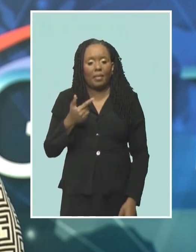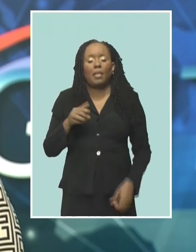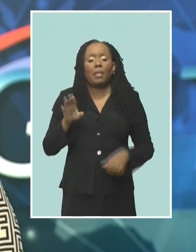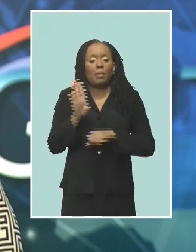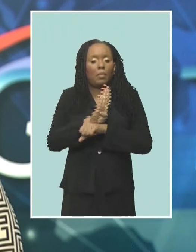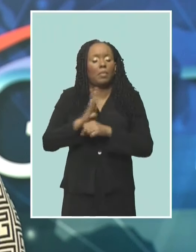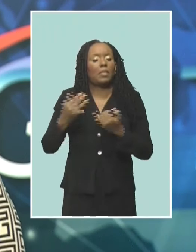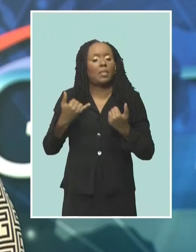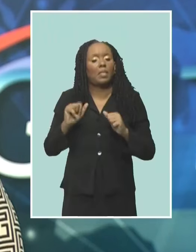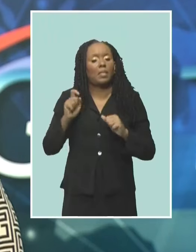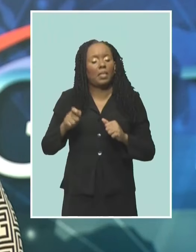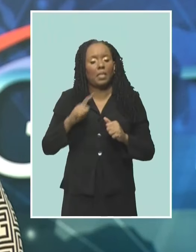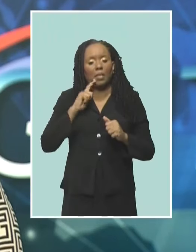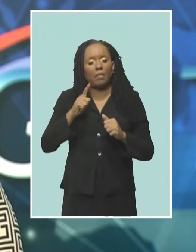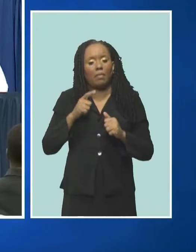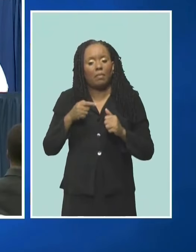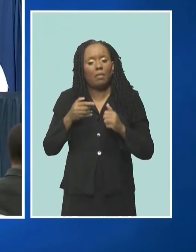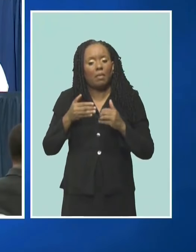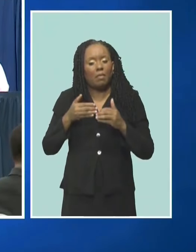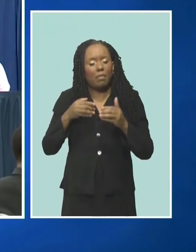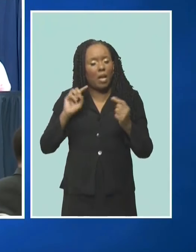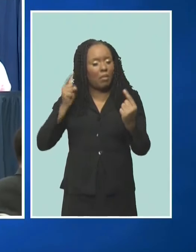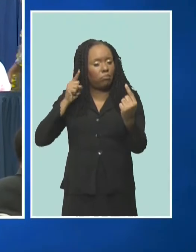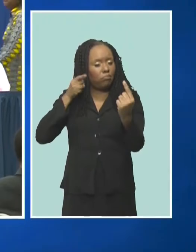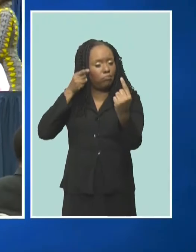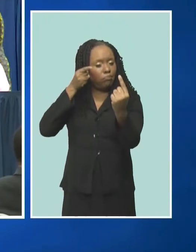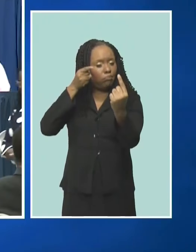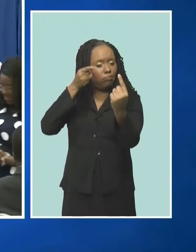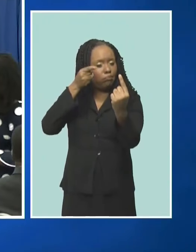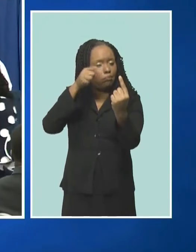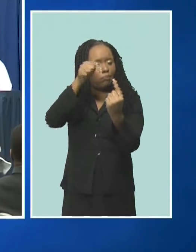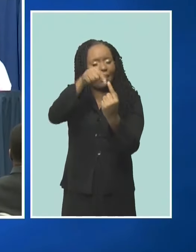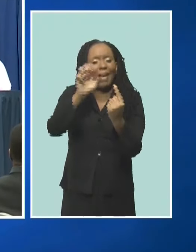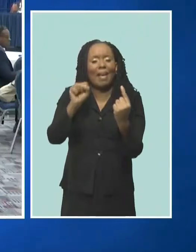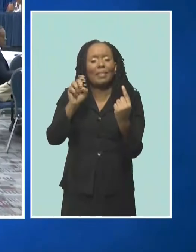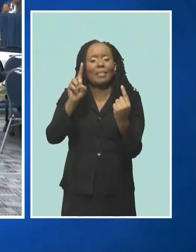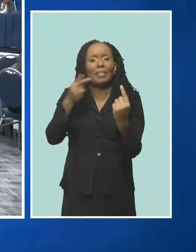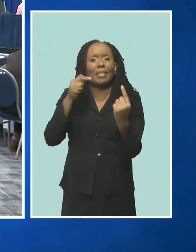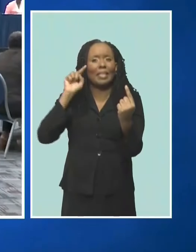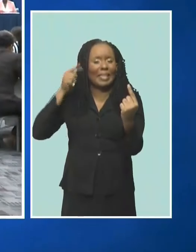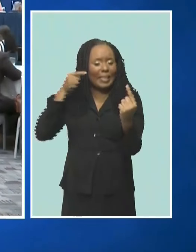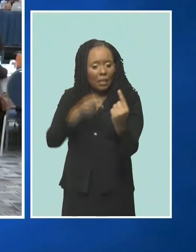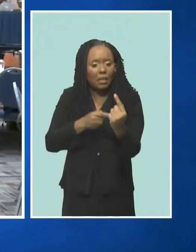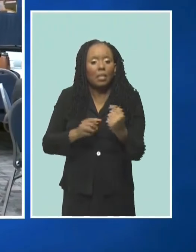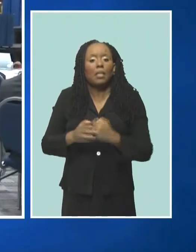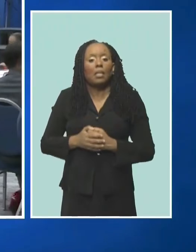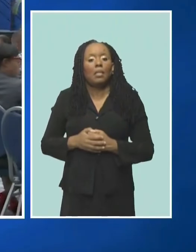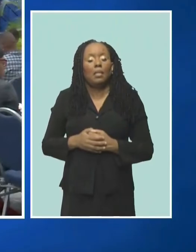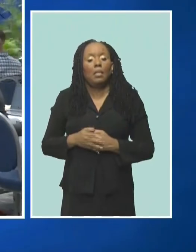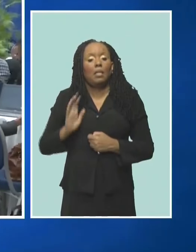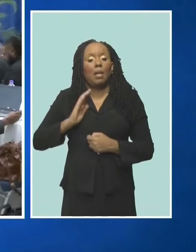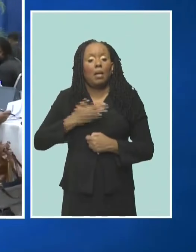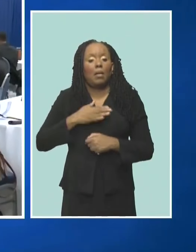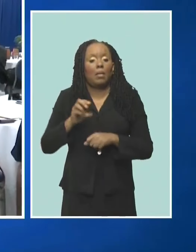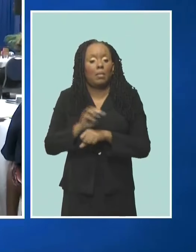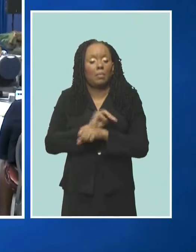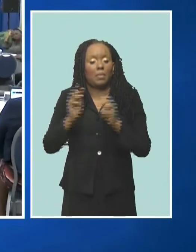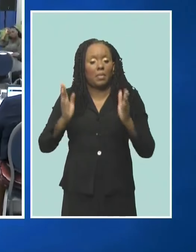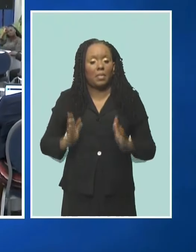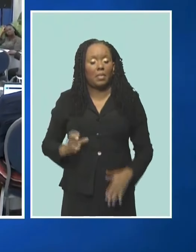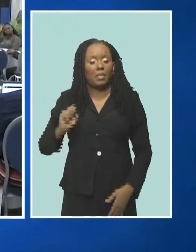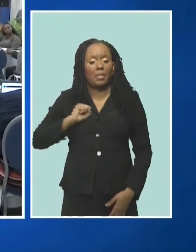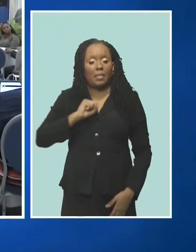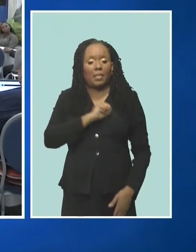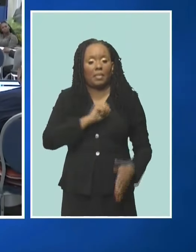become complacent. That assessment from Minister in the Ministry of Economic Affairs and Investment, Senator Chad Blackman. He was speaking at